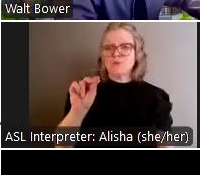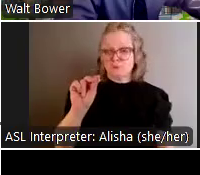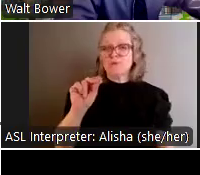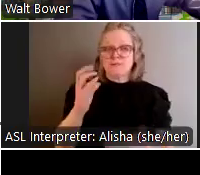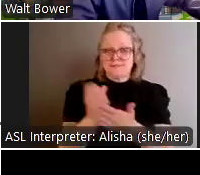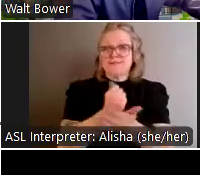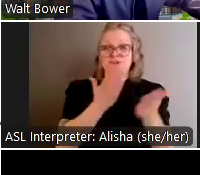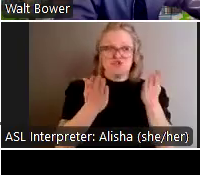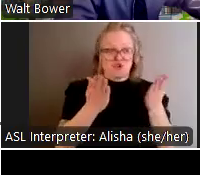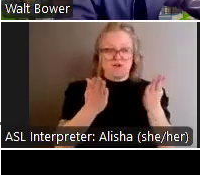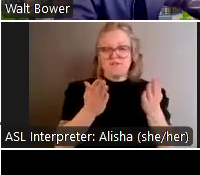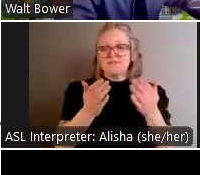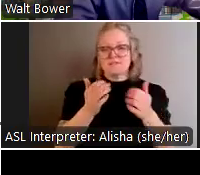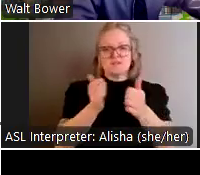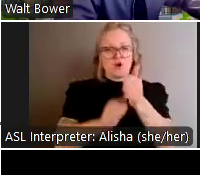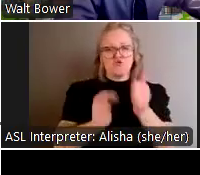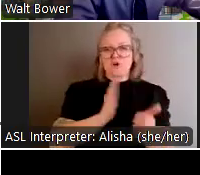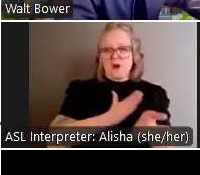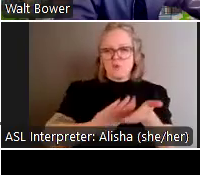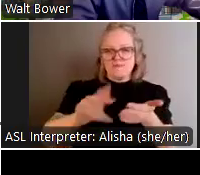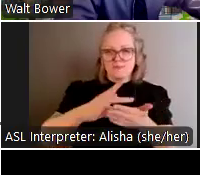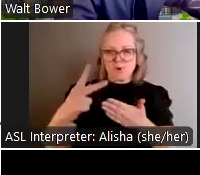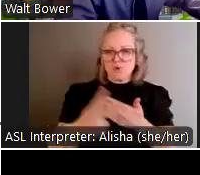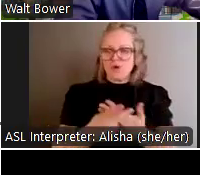within our waivers that we have. It all really